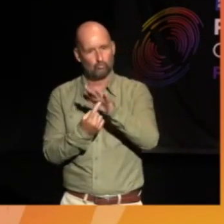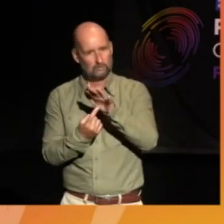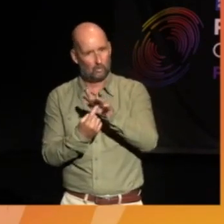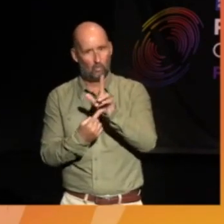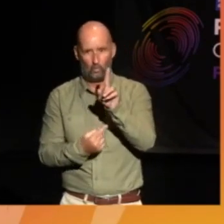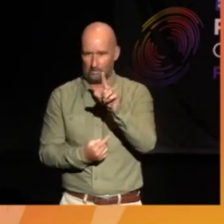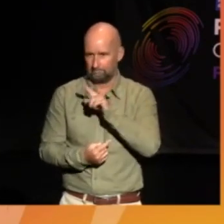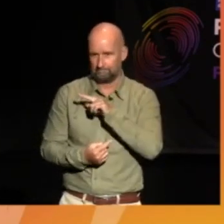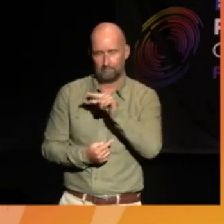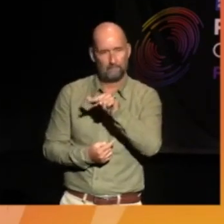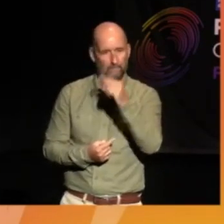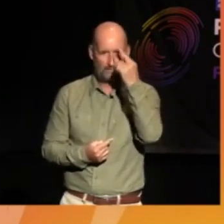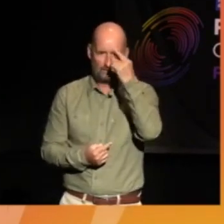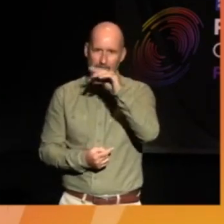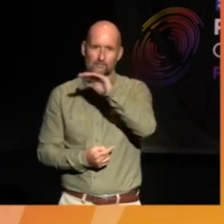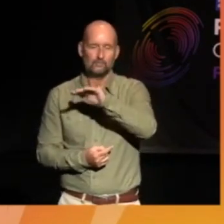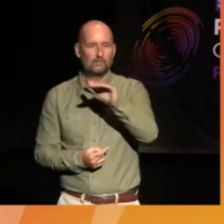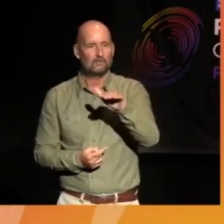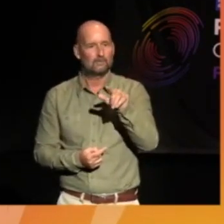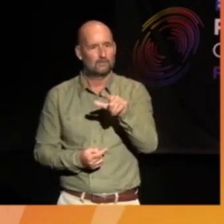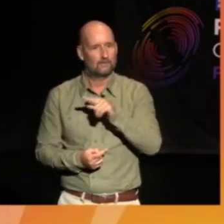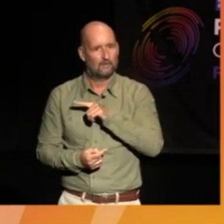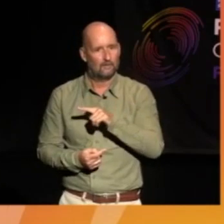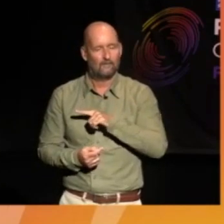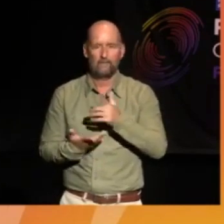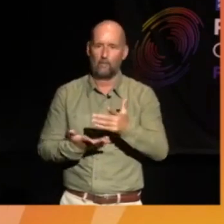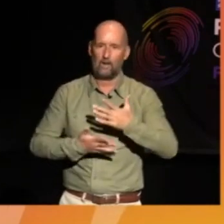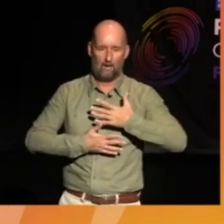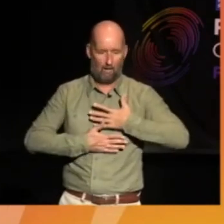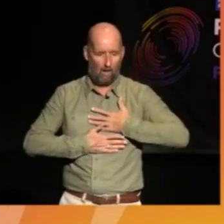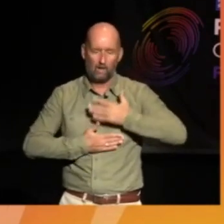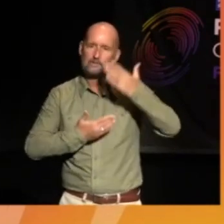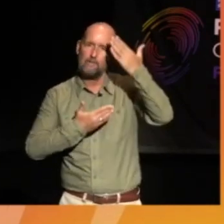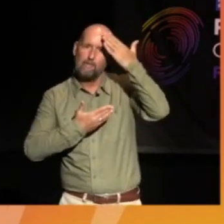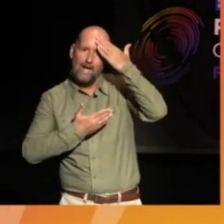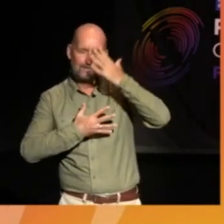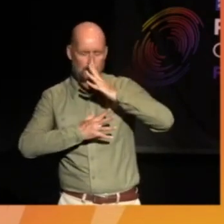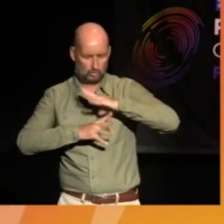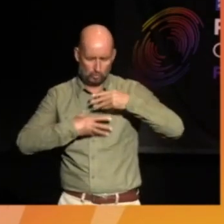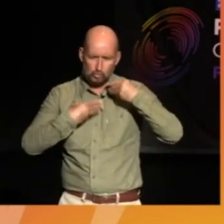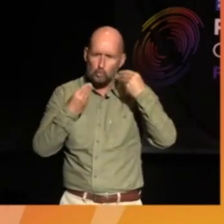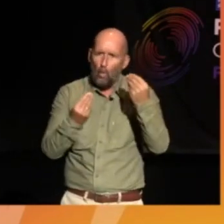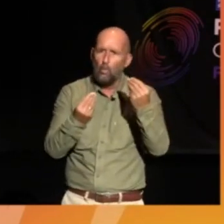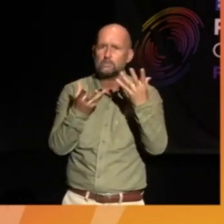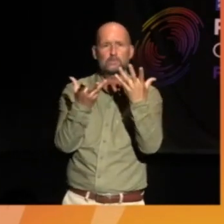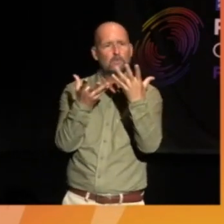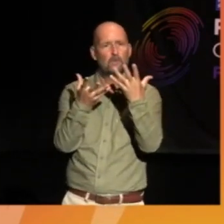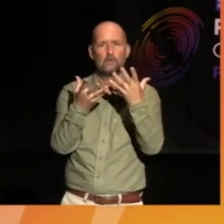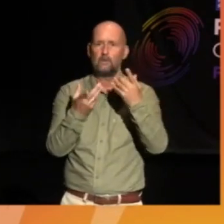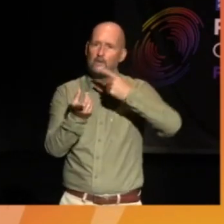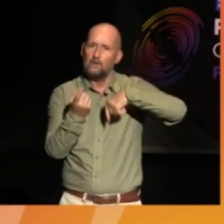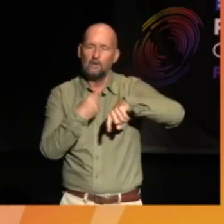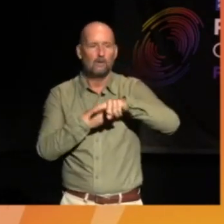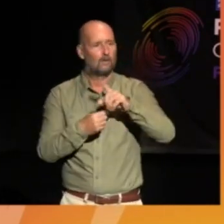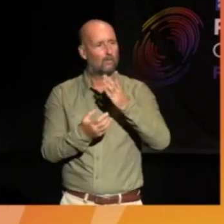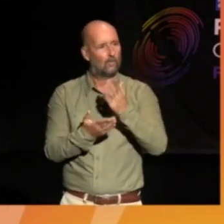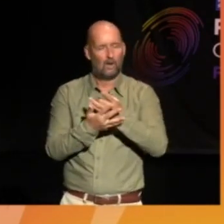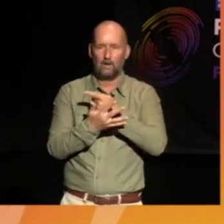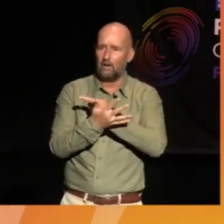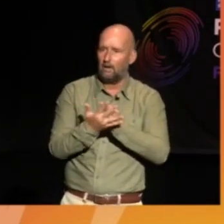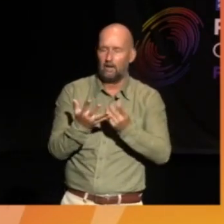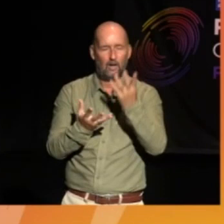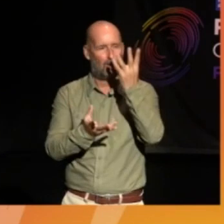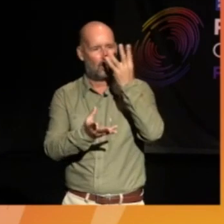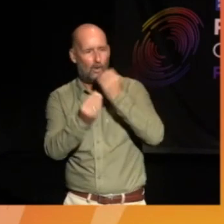we are polluted, our eyes are polluted, our hearts and minds and souls are polluted, we call ourselves mature,